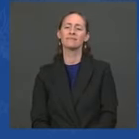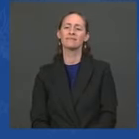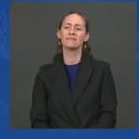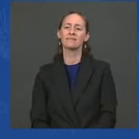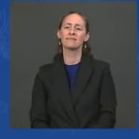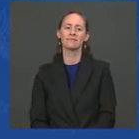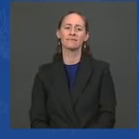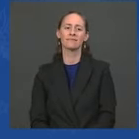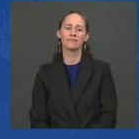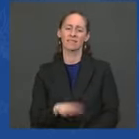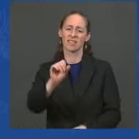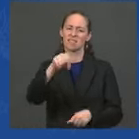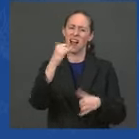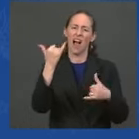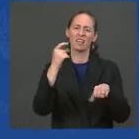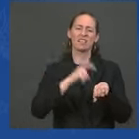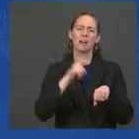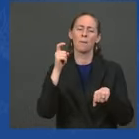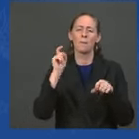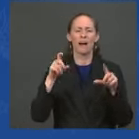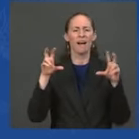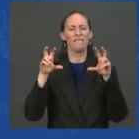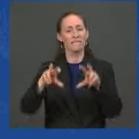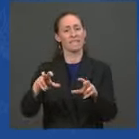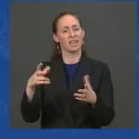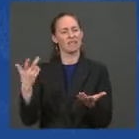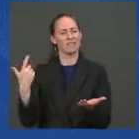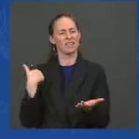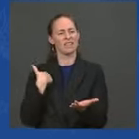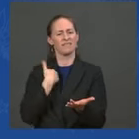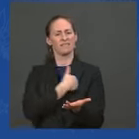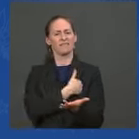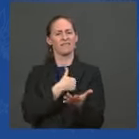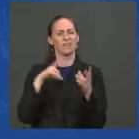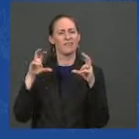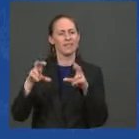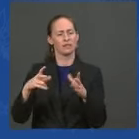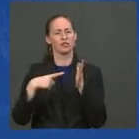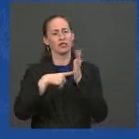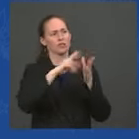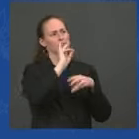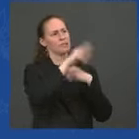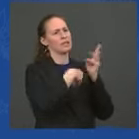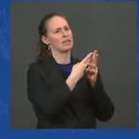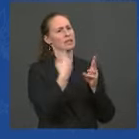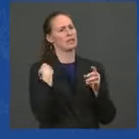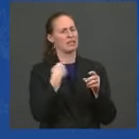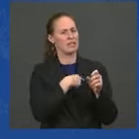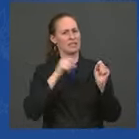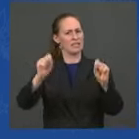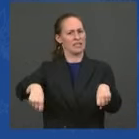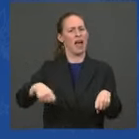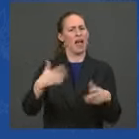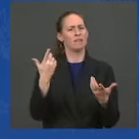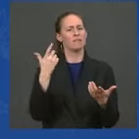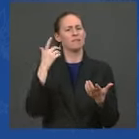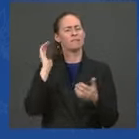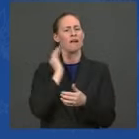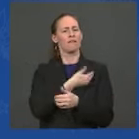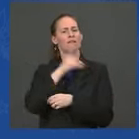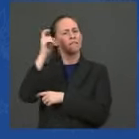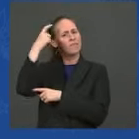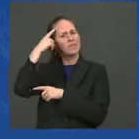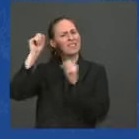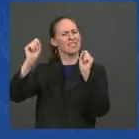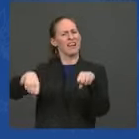time for us to invest in ourselves. Show the world that American democracy works. We've always